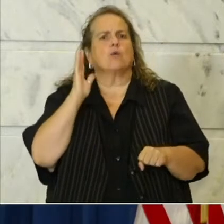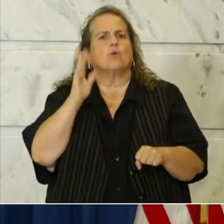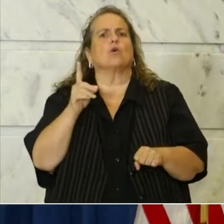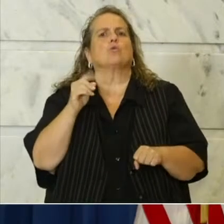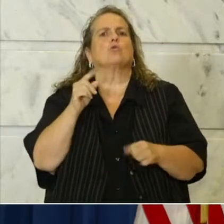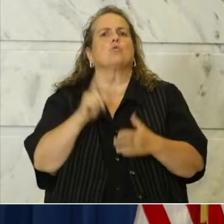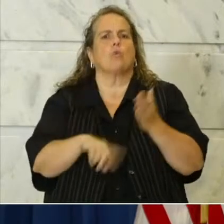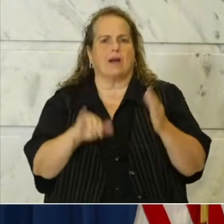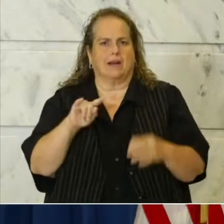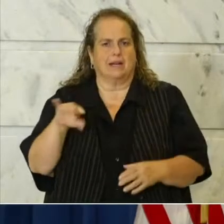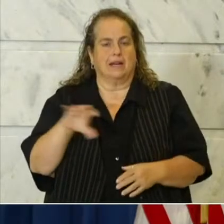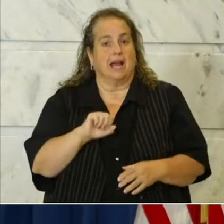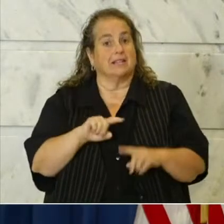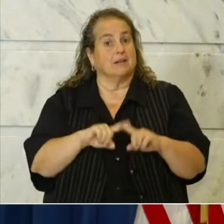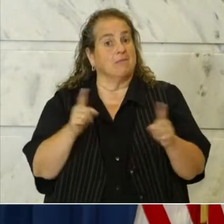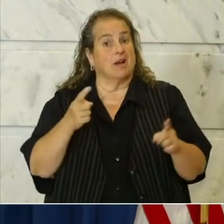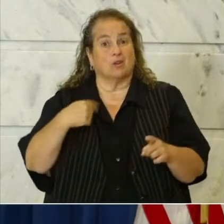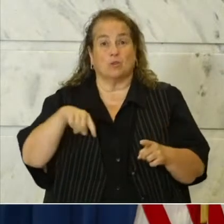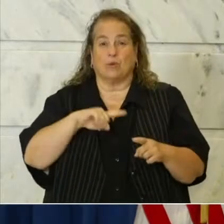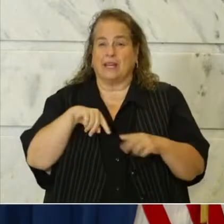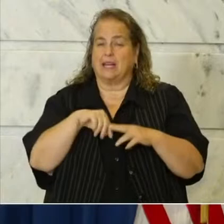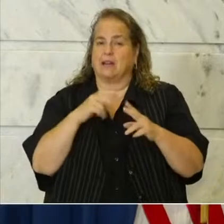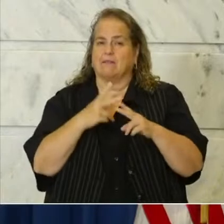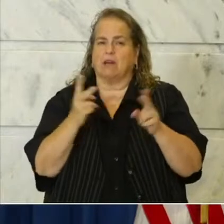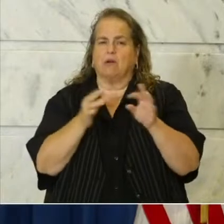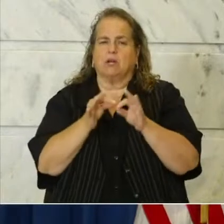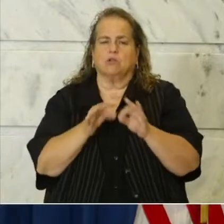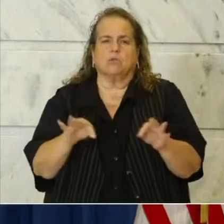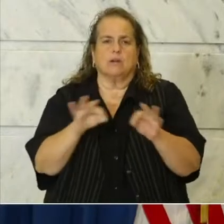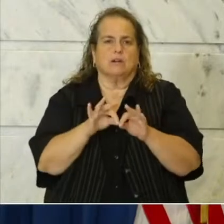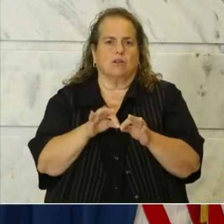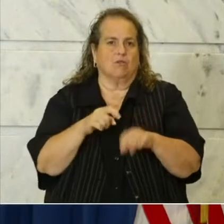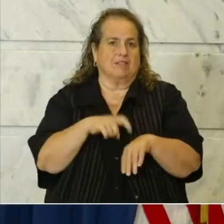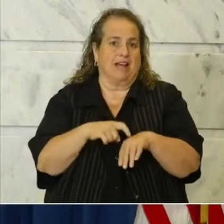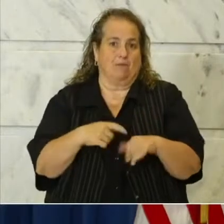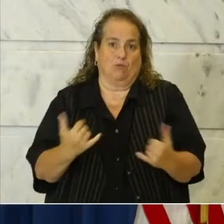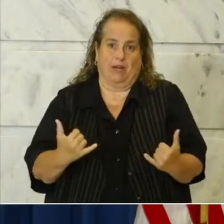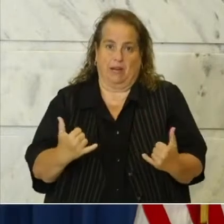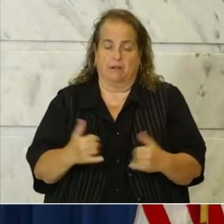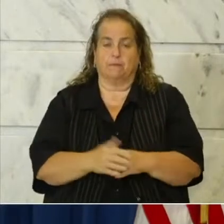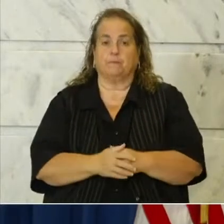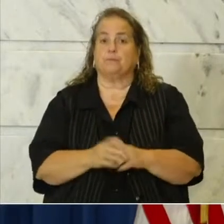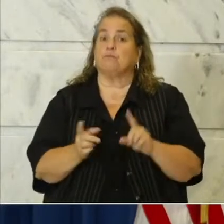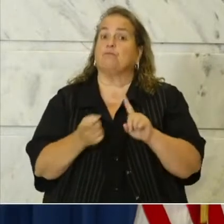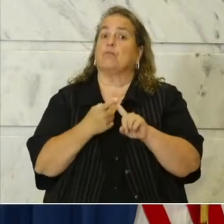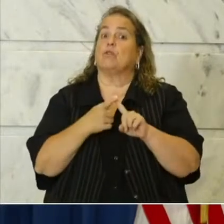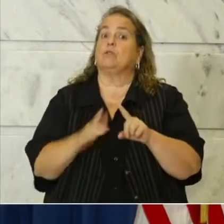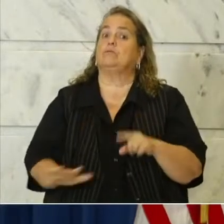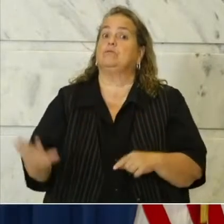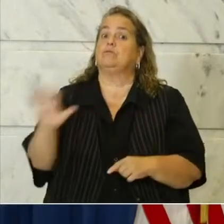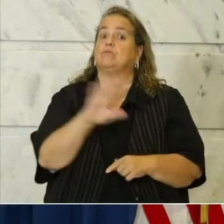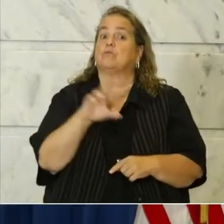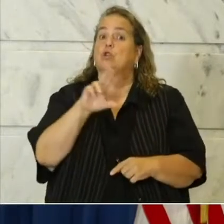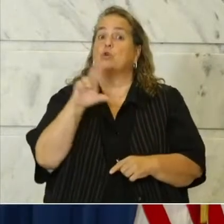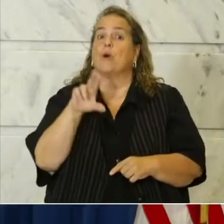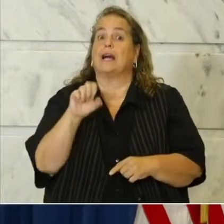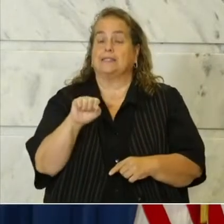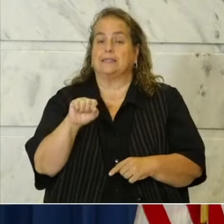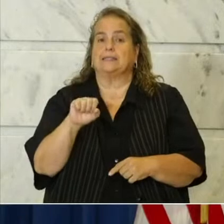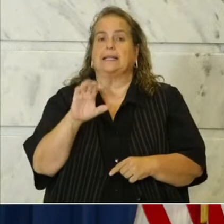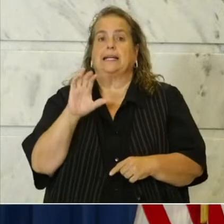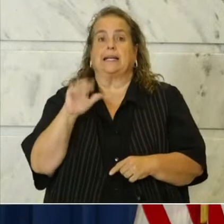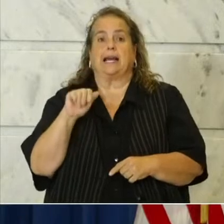in such a critical period. First, across the United States, cases continue